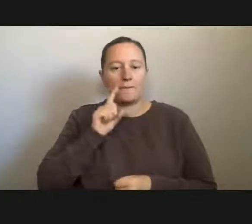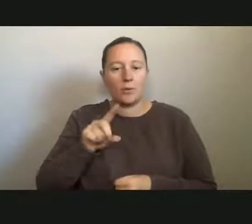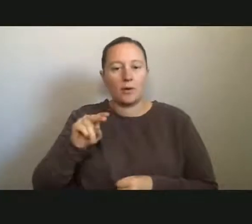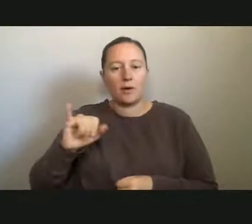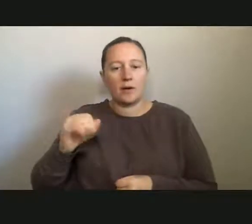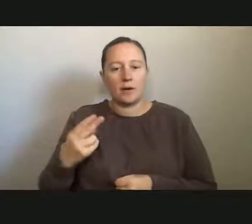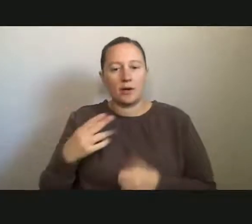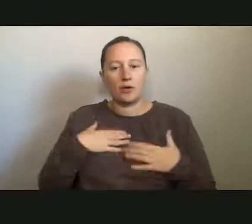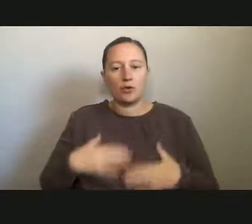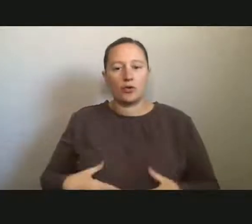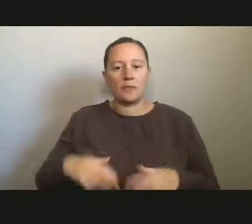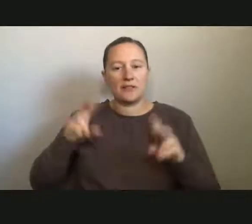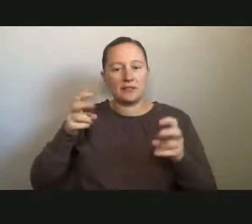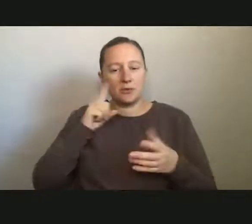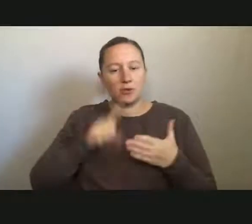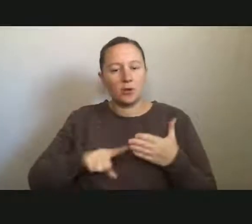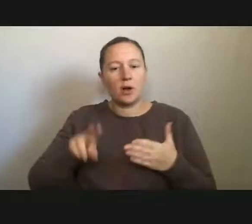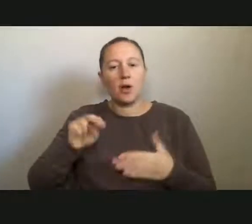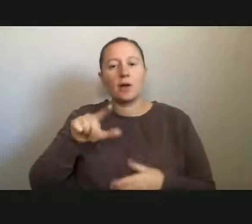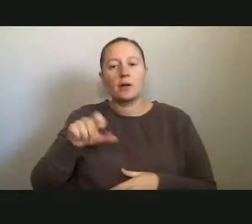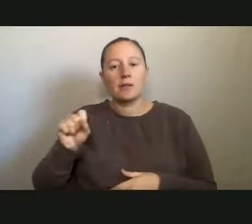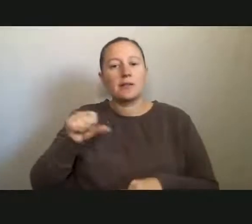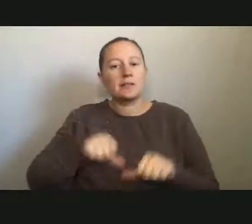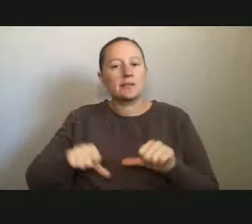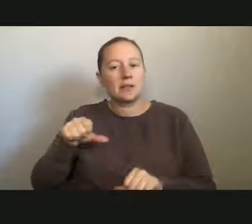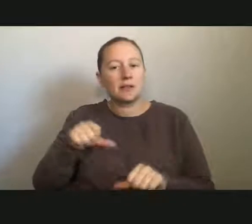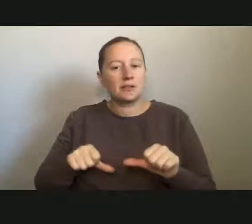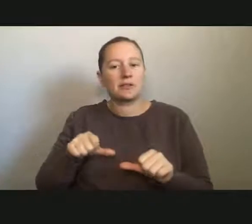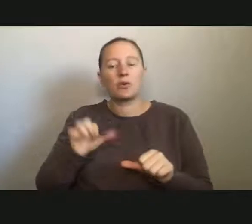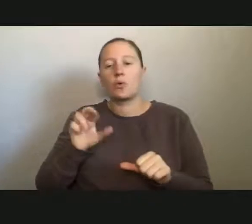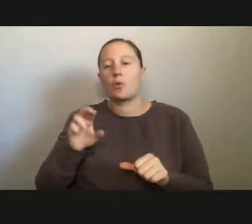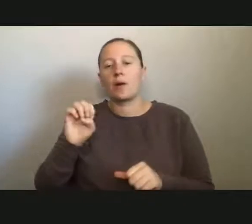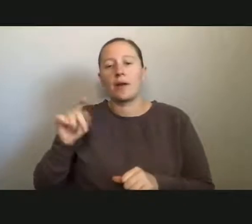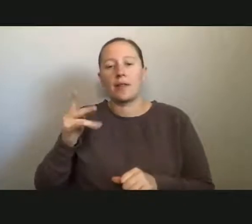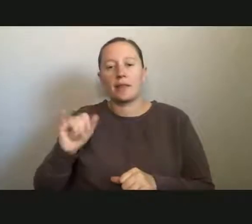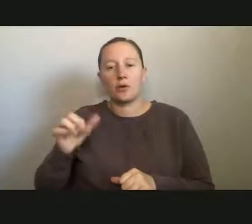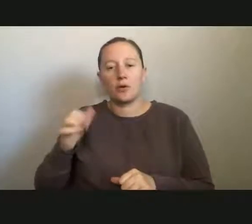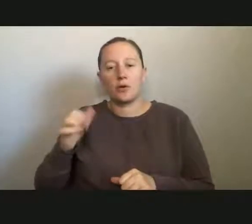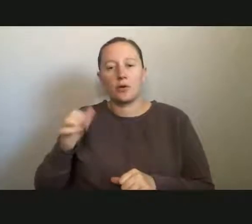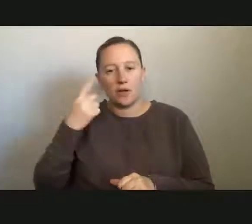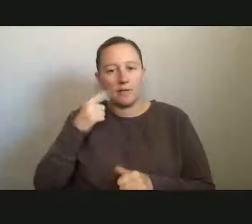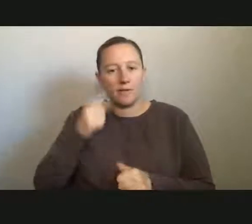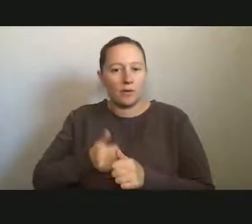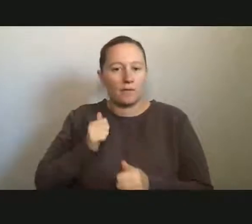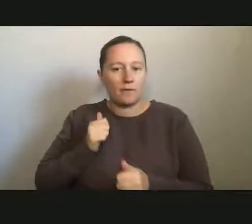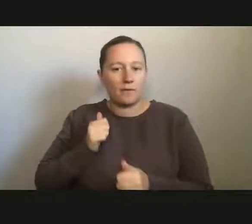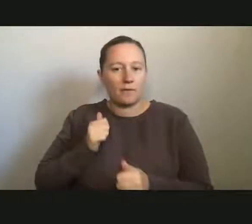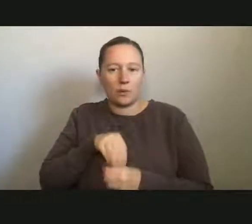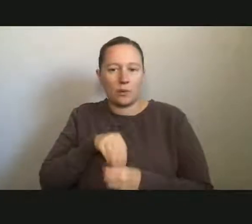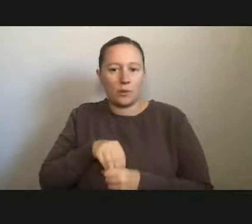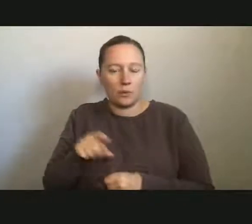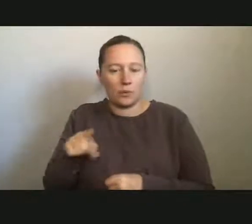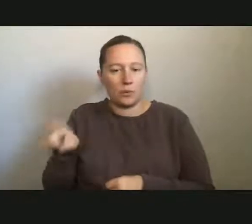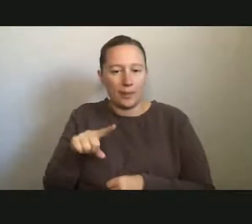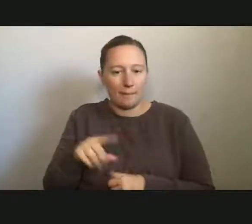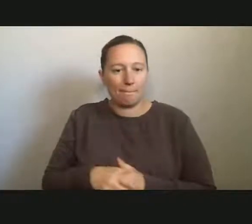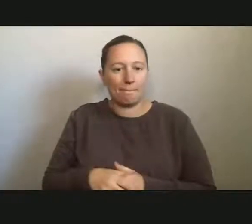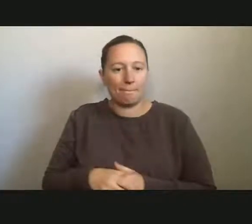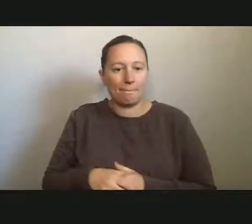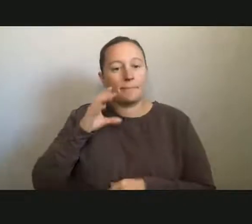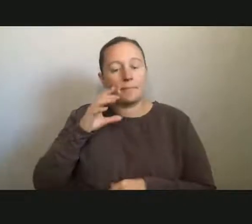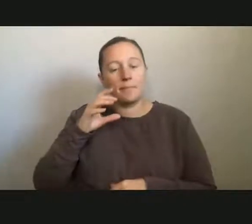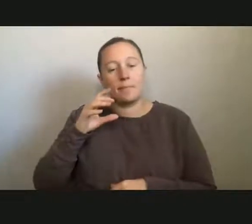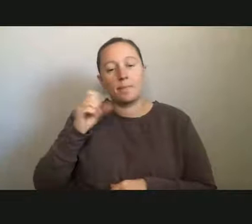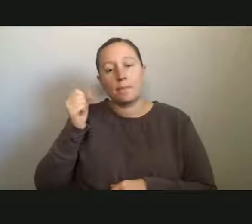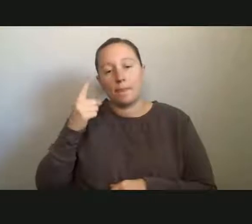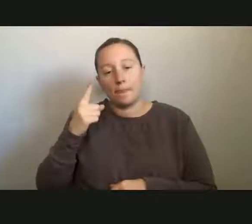human subjects research unless there is a scientific or ethical reason to not include them. And please note that there